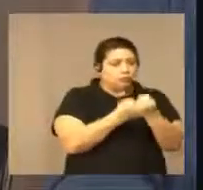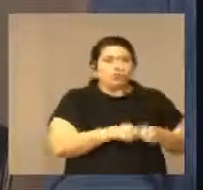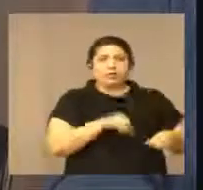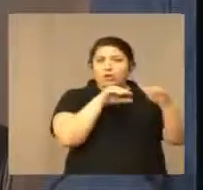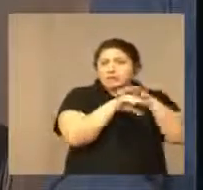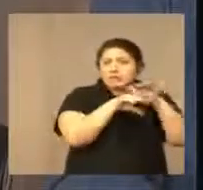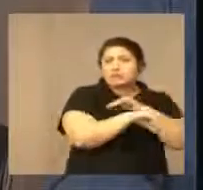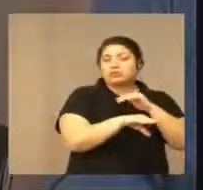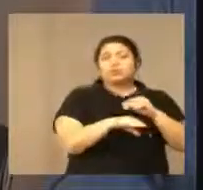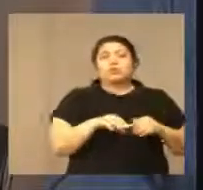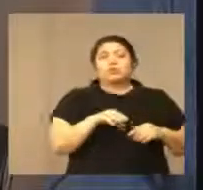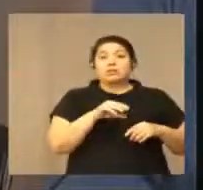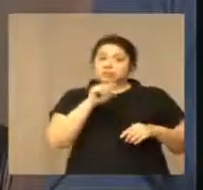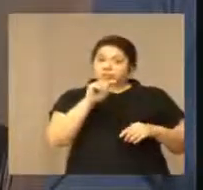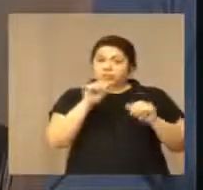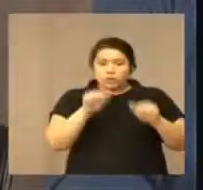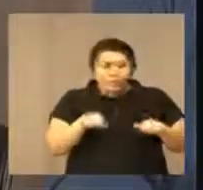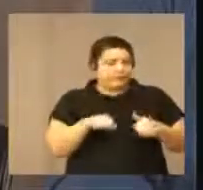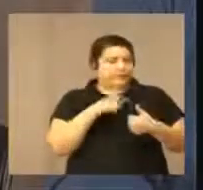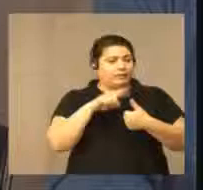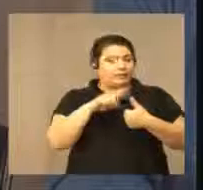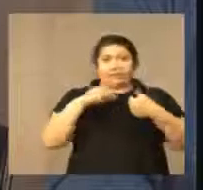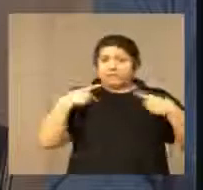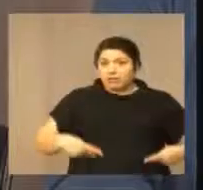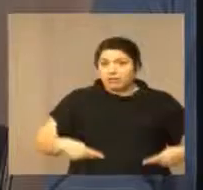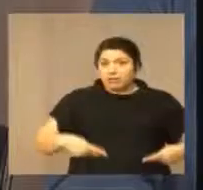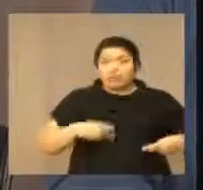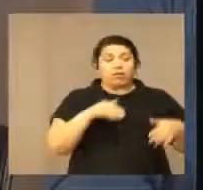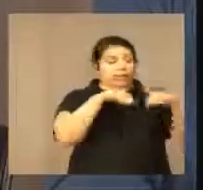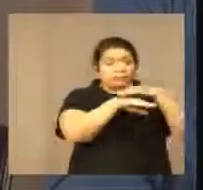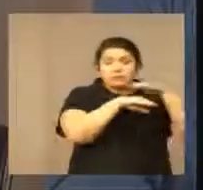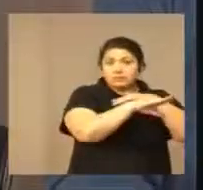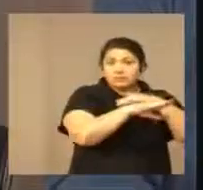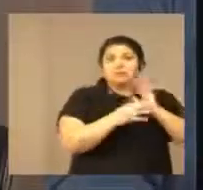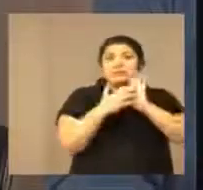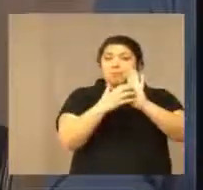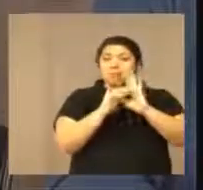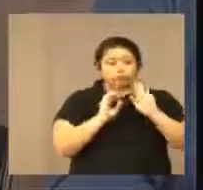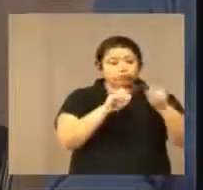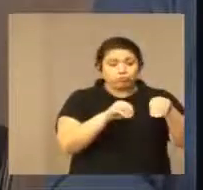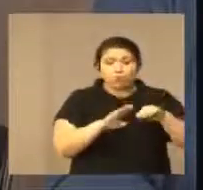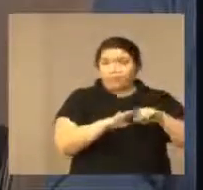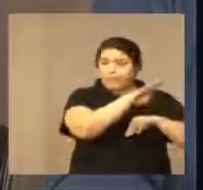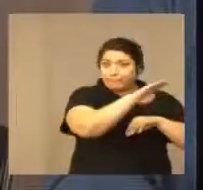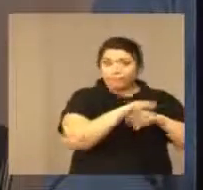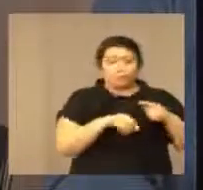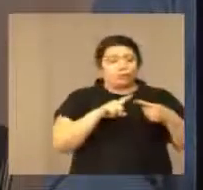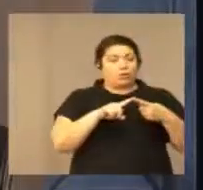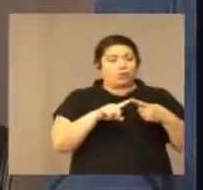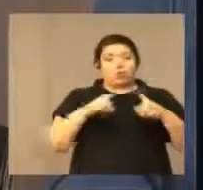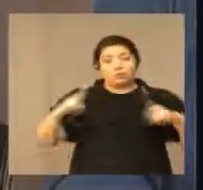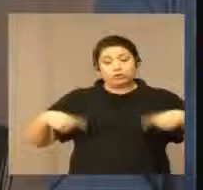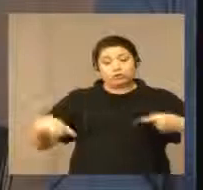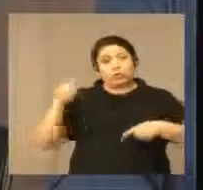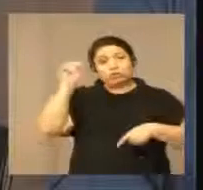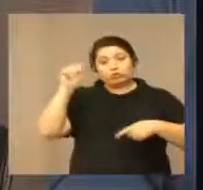but not limited to physical access such as ramps and wheelchair accessible